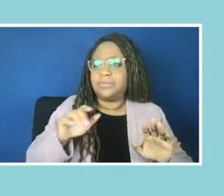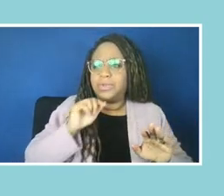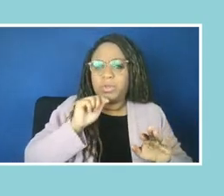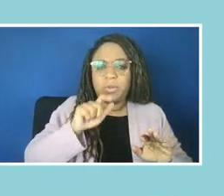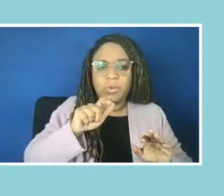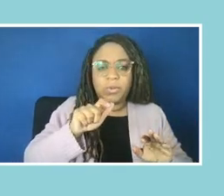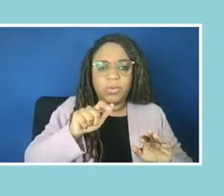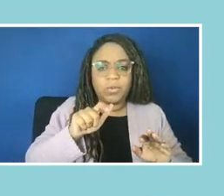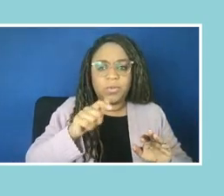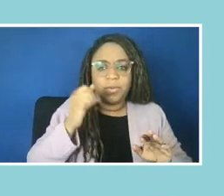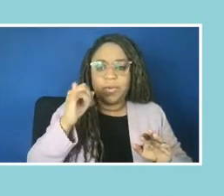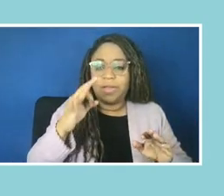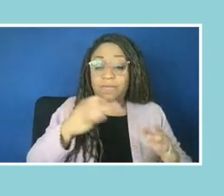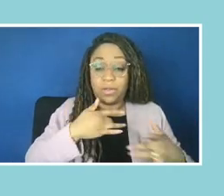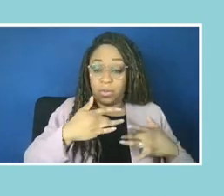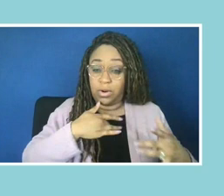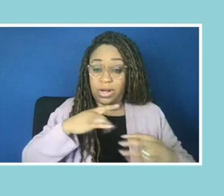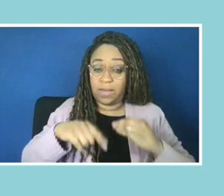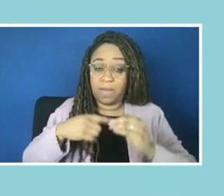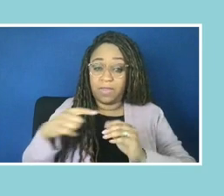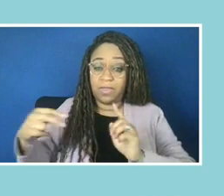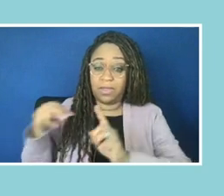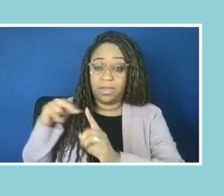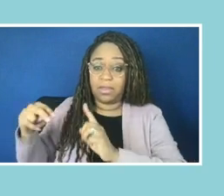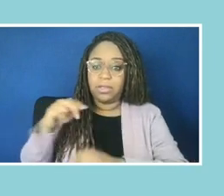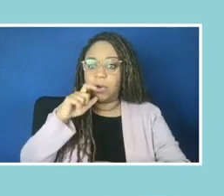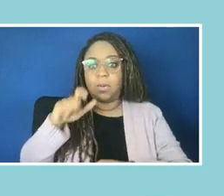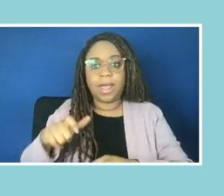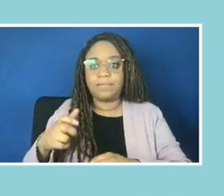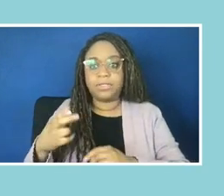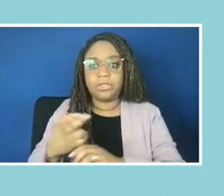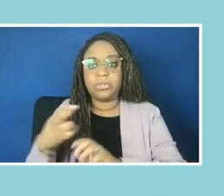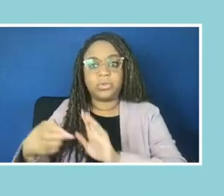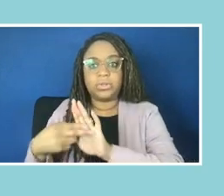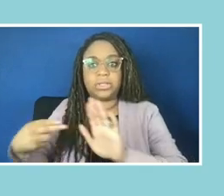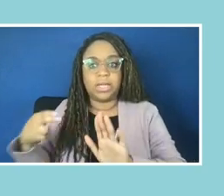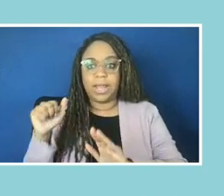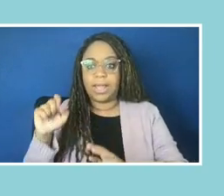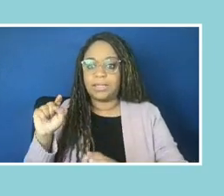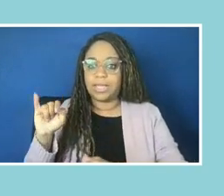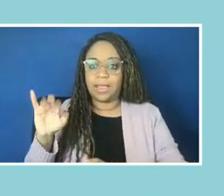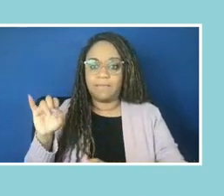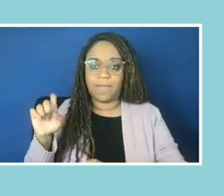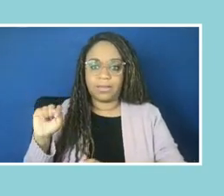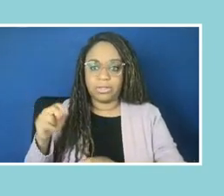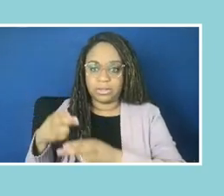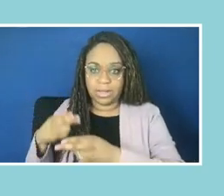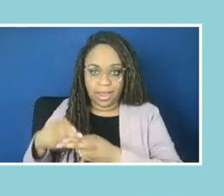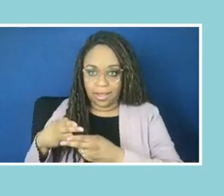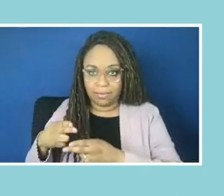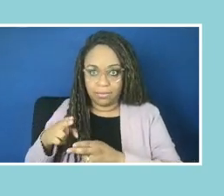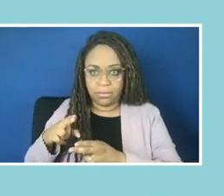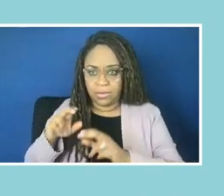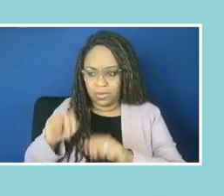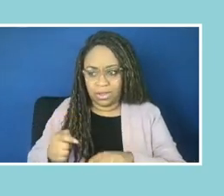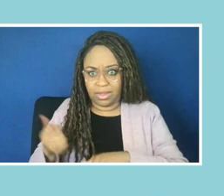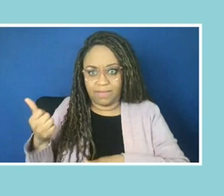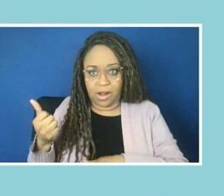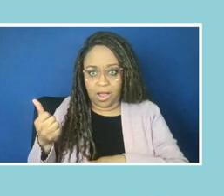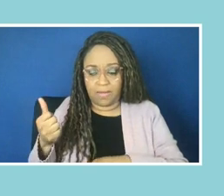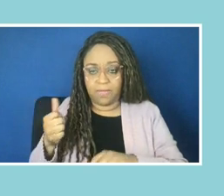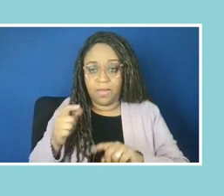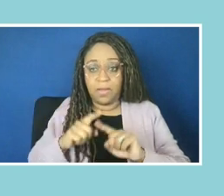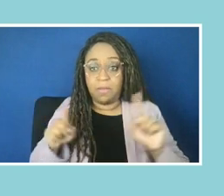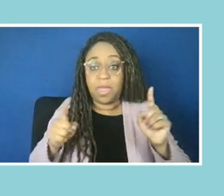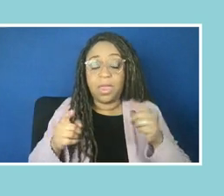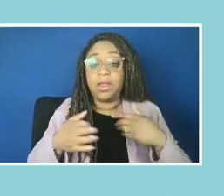worried about the optics, put the anti-fascist name on it, put the Antifa name on it. Just say, look, regardless of who the source is,